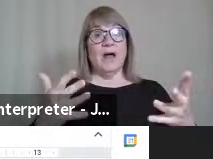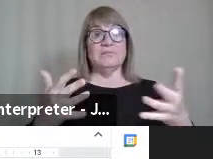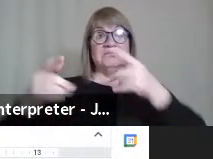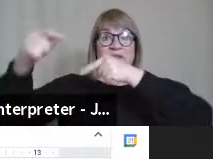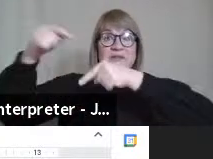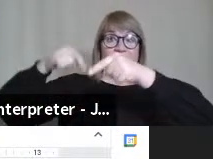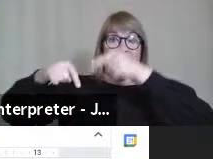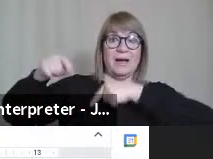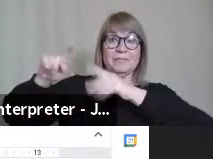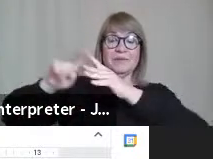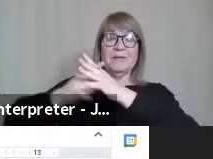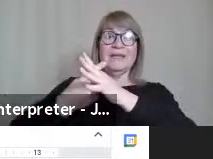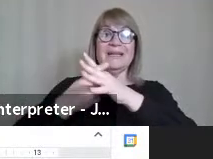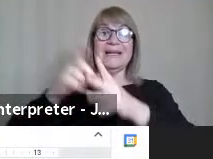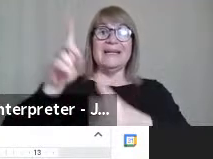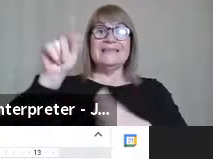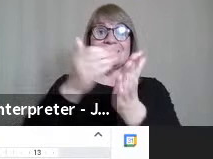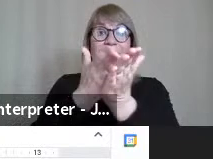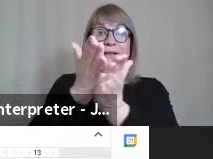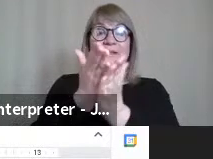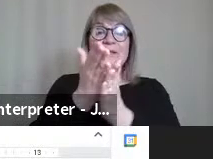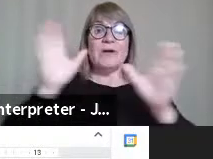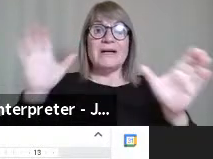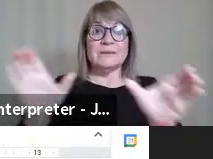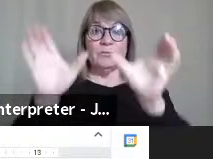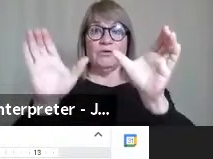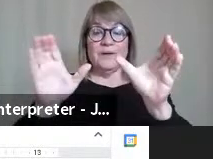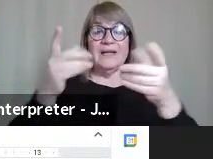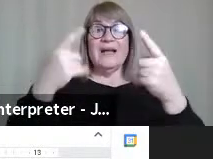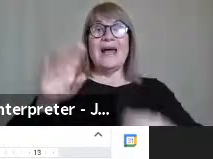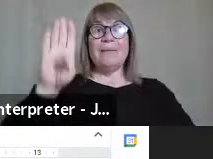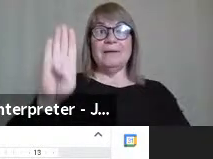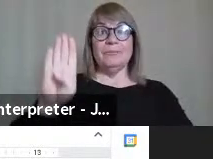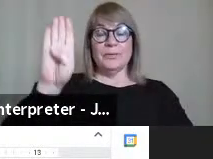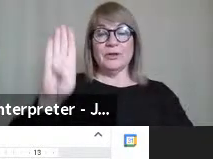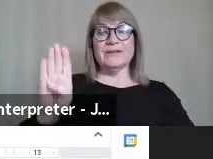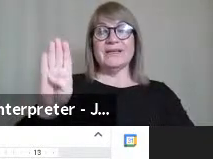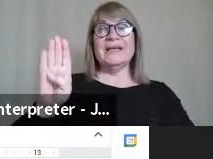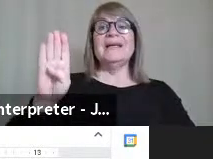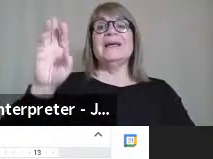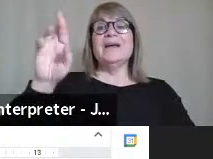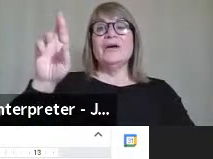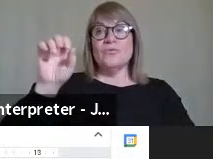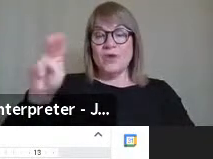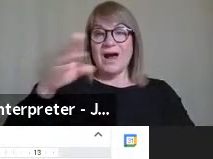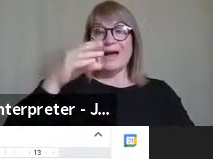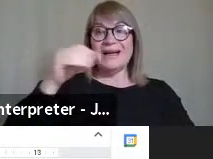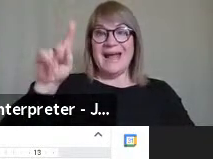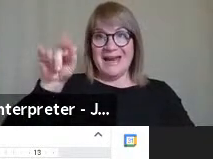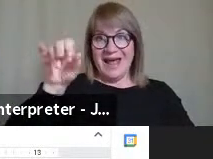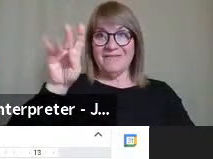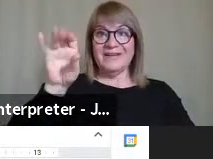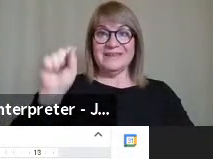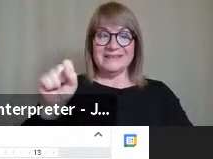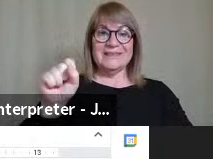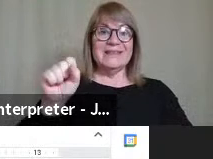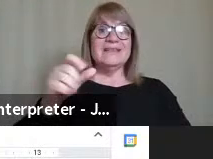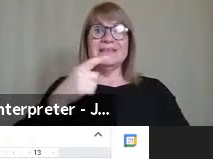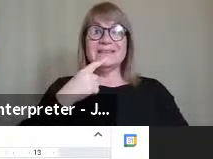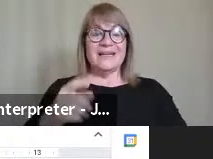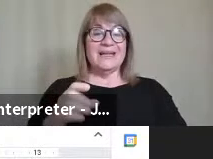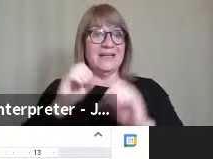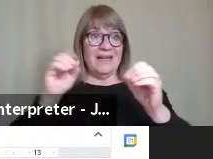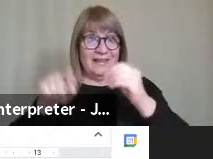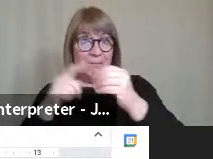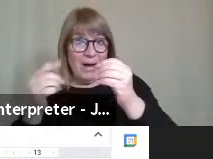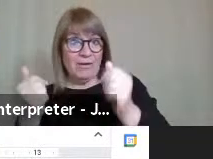movement you know in berkeley when ed roberts the rolling quads and other disability rights activists chanted nothing about us without us